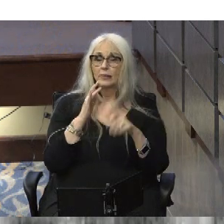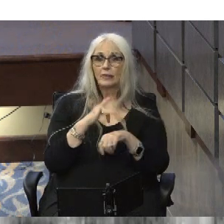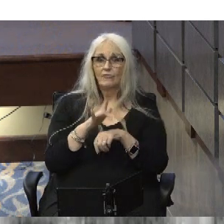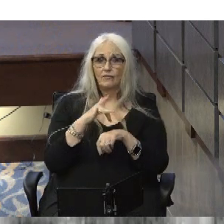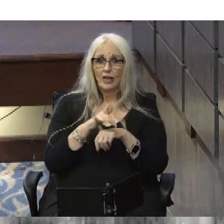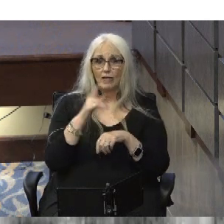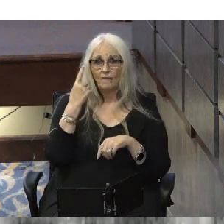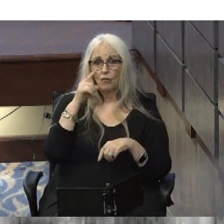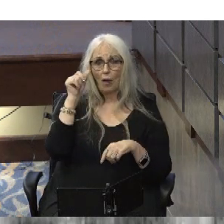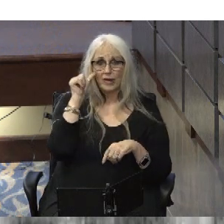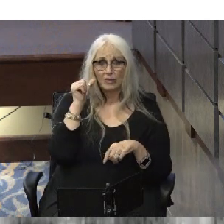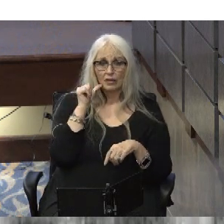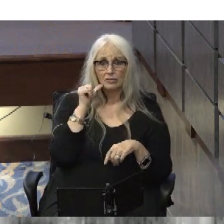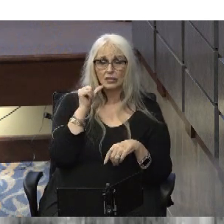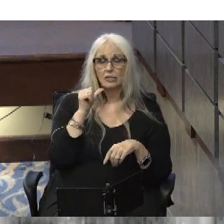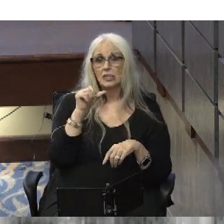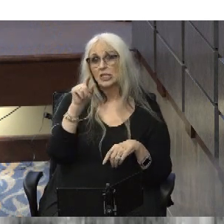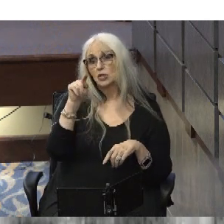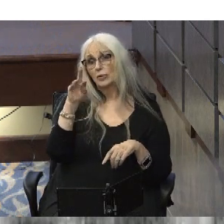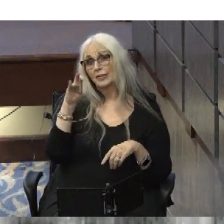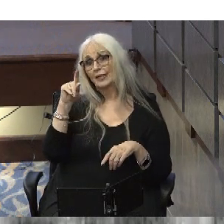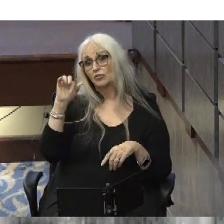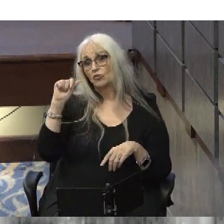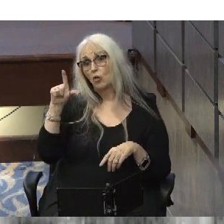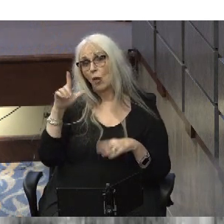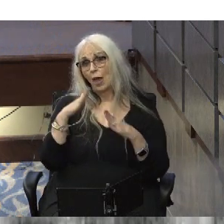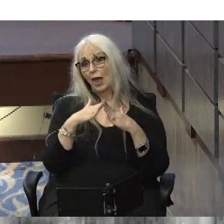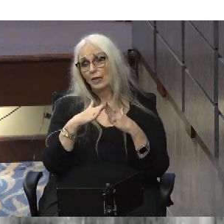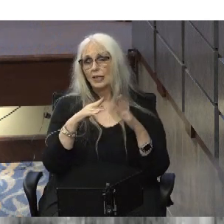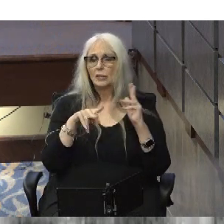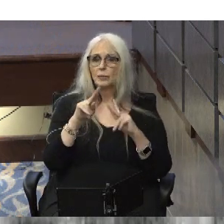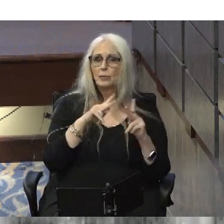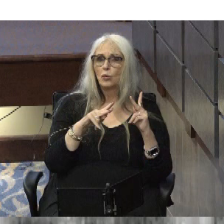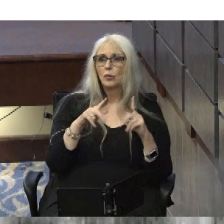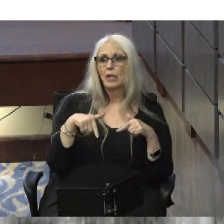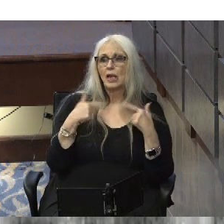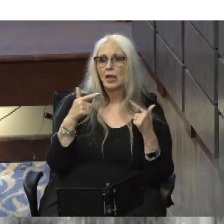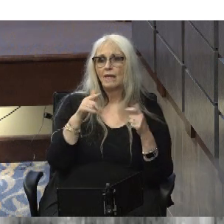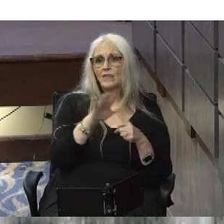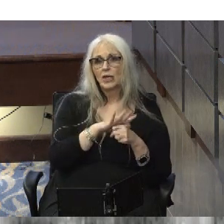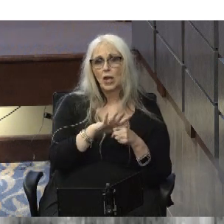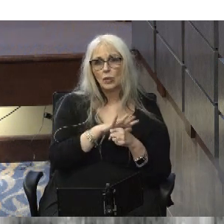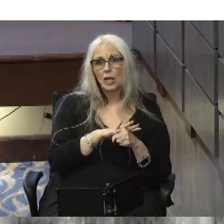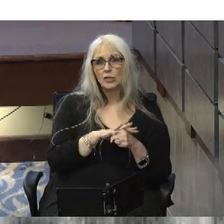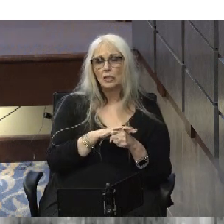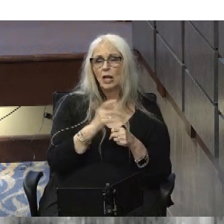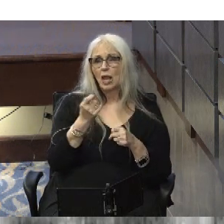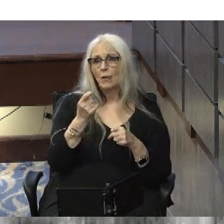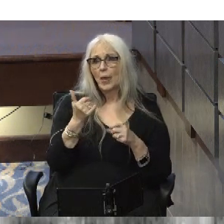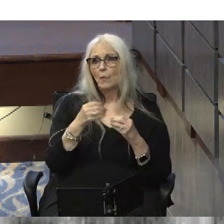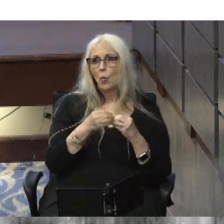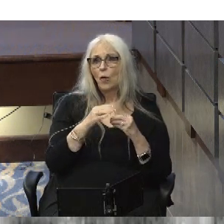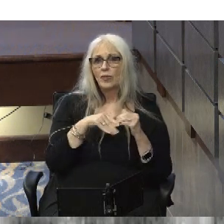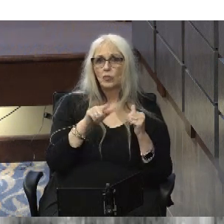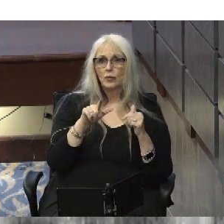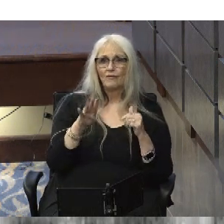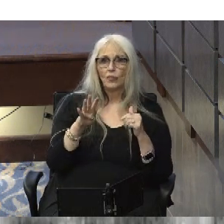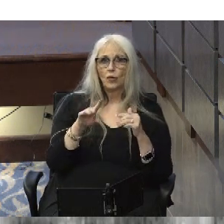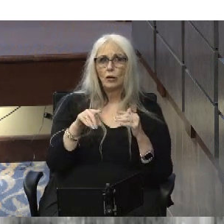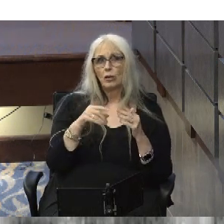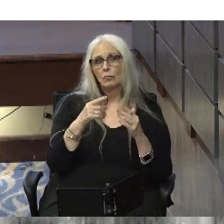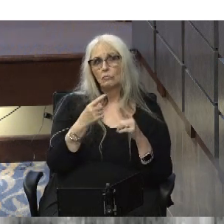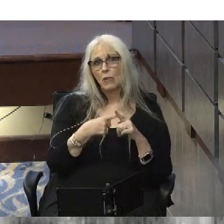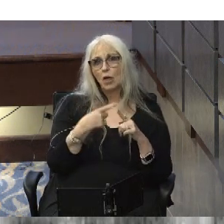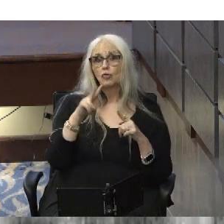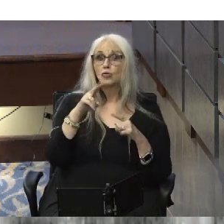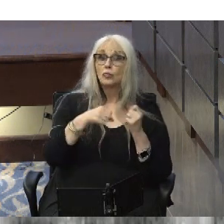adults. In our transitional housing, that's persons that live in a location for no more than 24 months or a 2-year period.